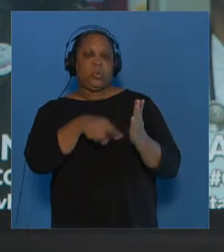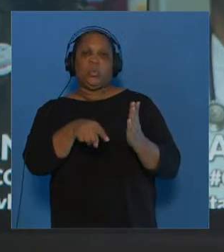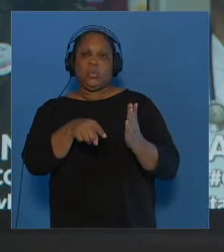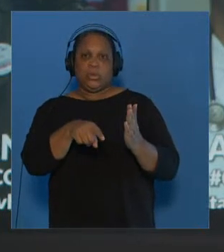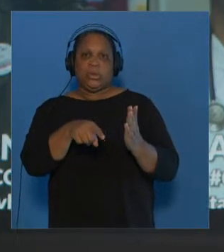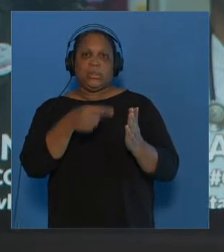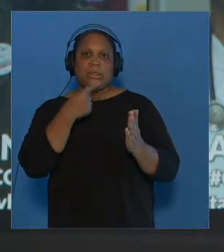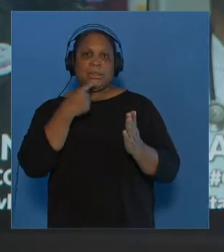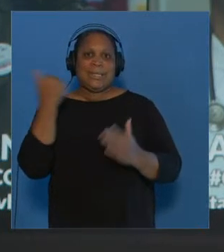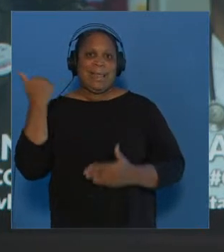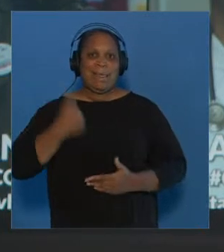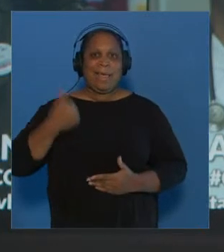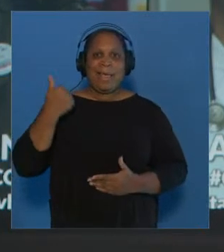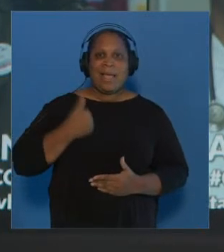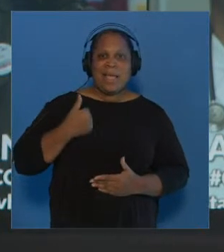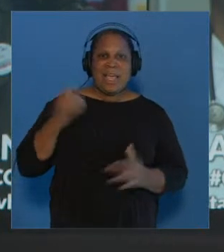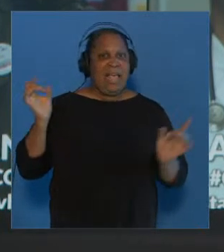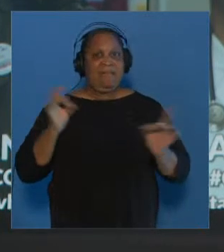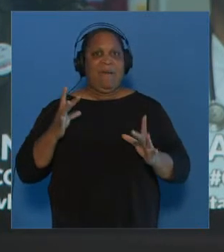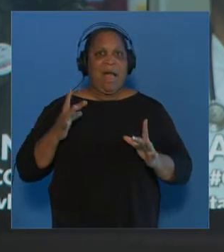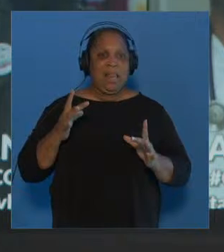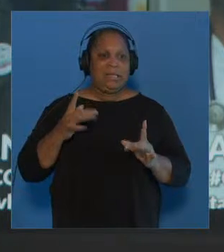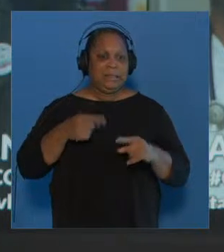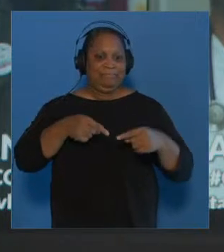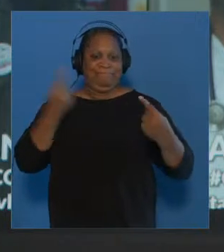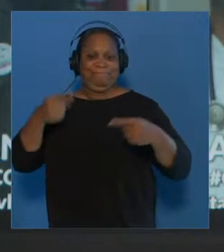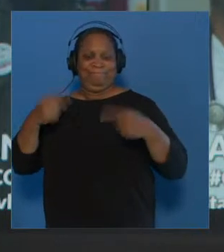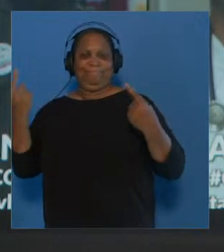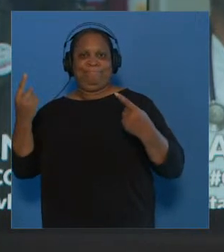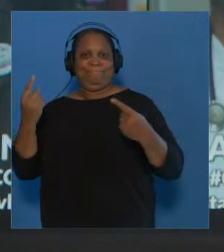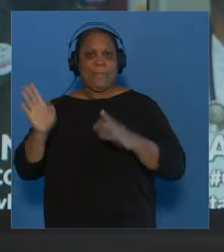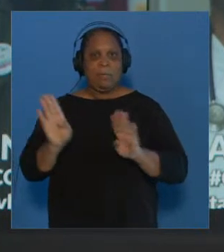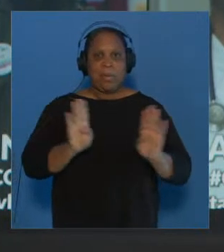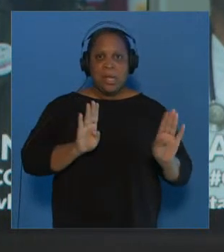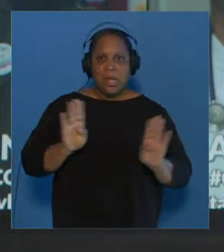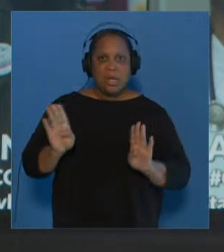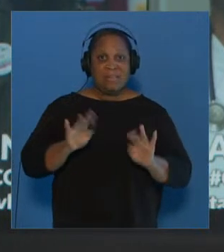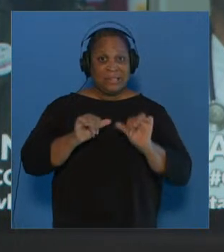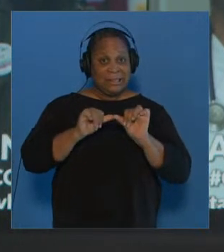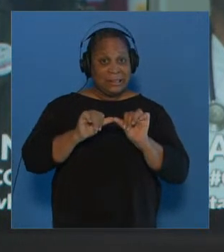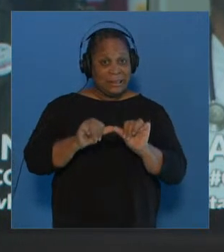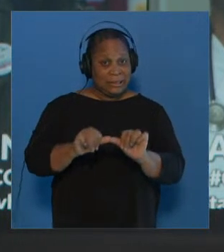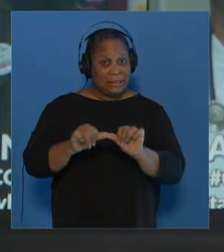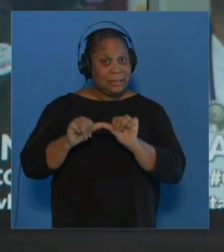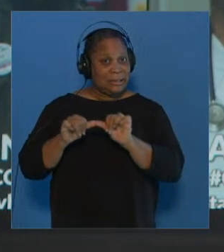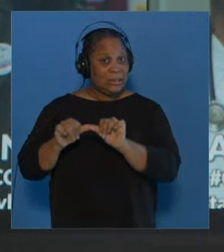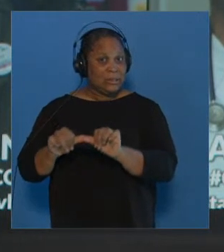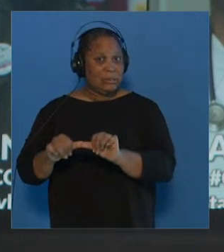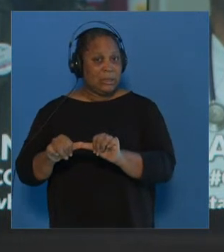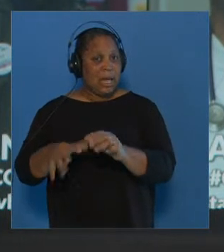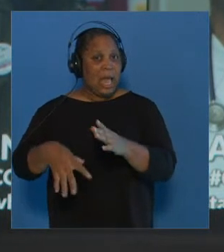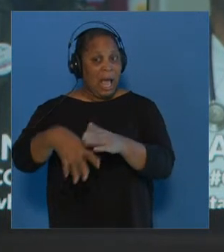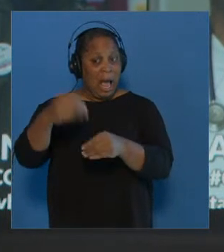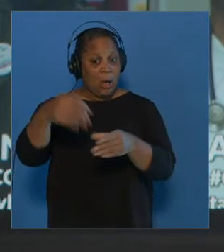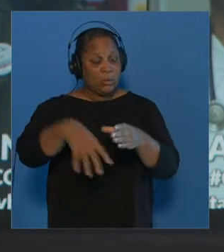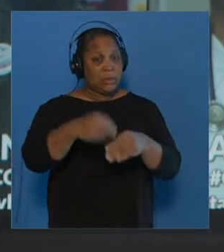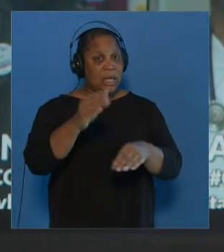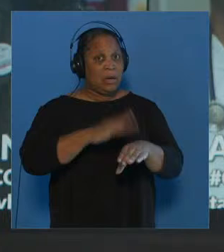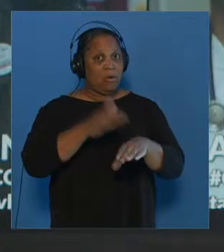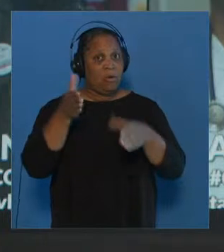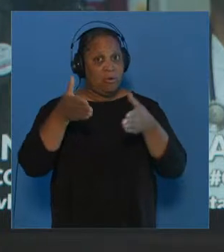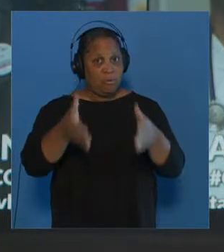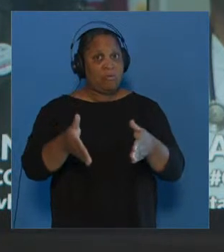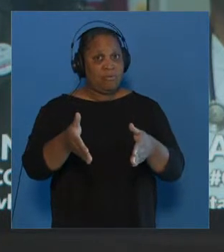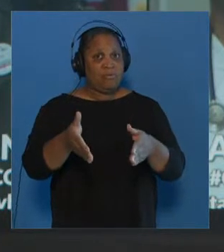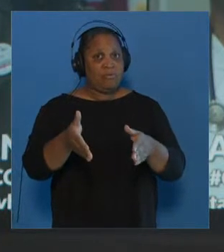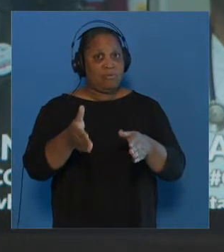that gang violence and all of this antisocial behavior is continuing outside of curfew hours, I